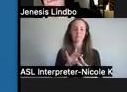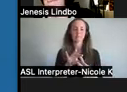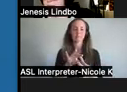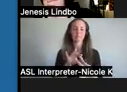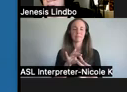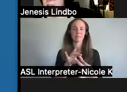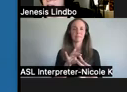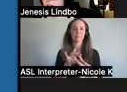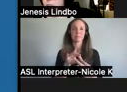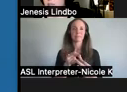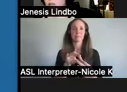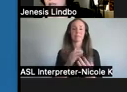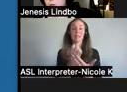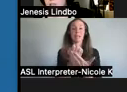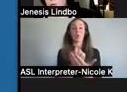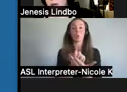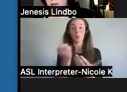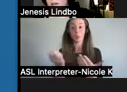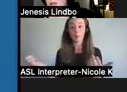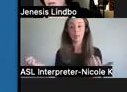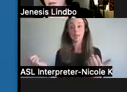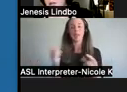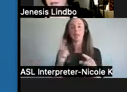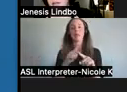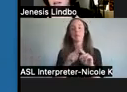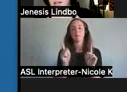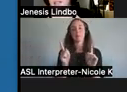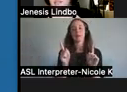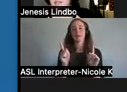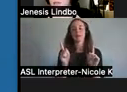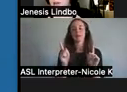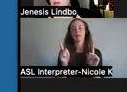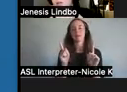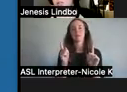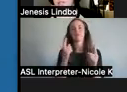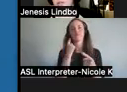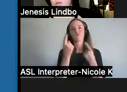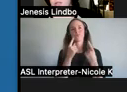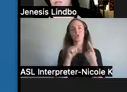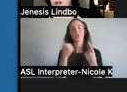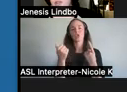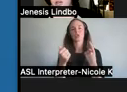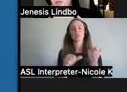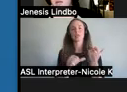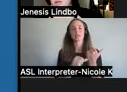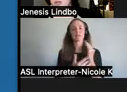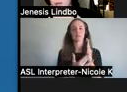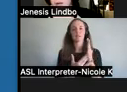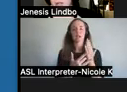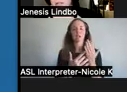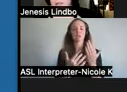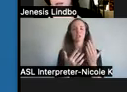adapted equipment itself, but looking more so at other assistive technology solutions for other